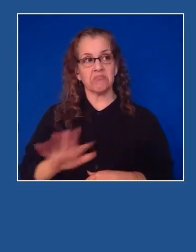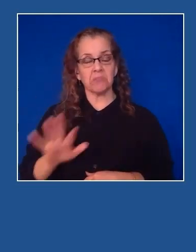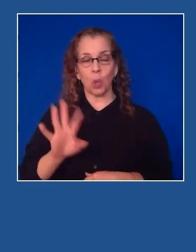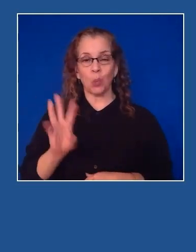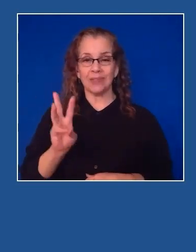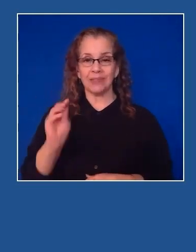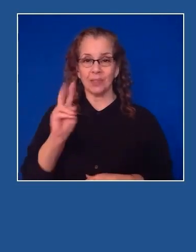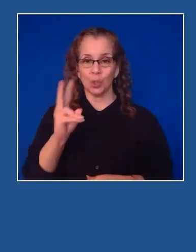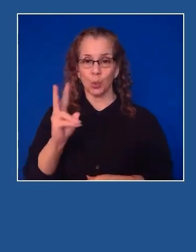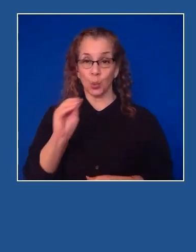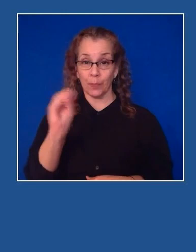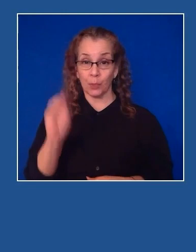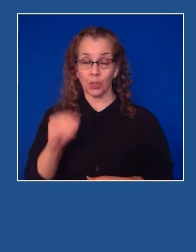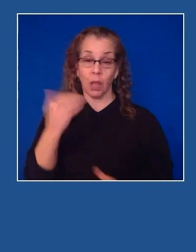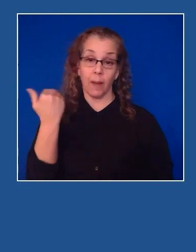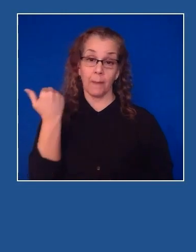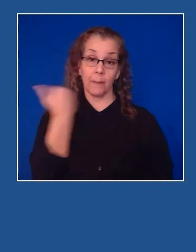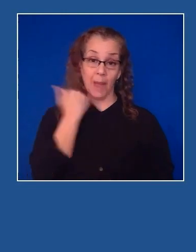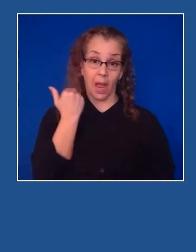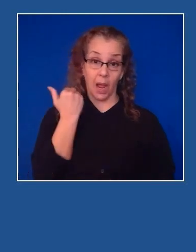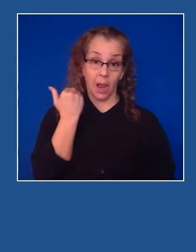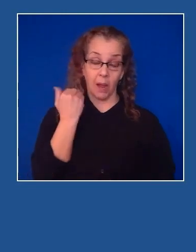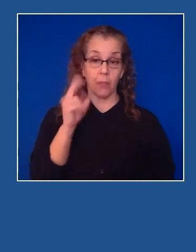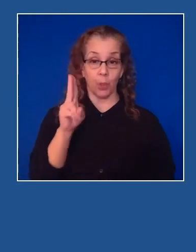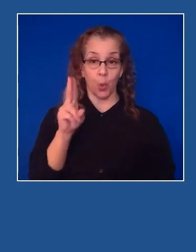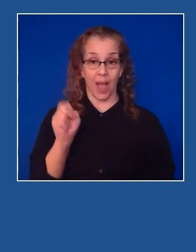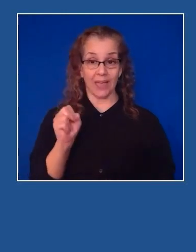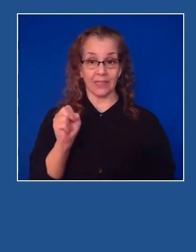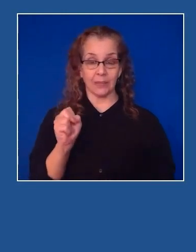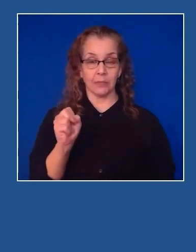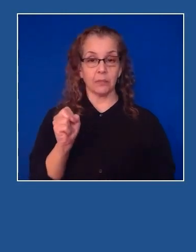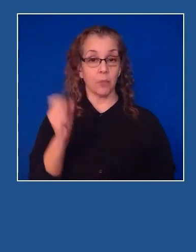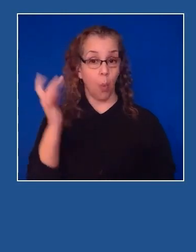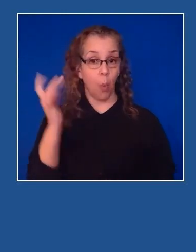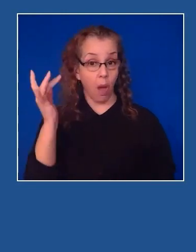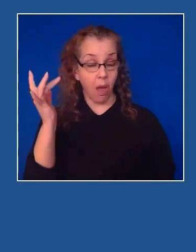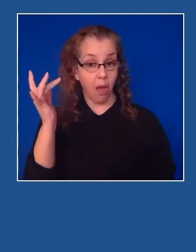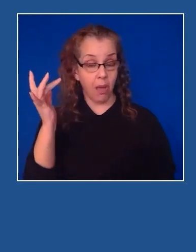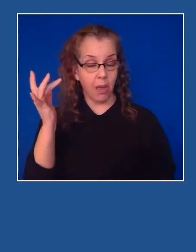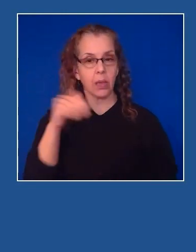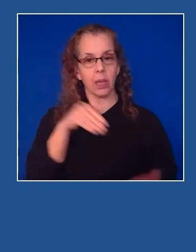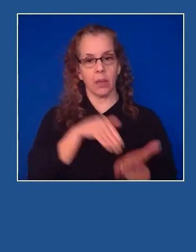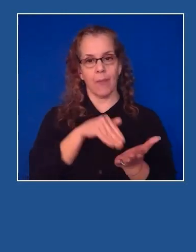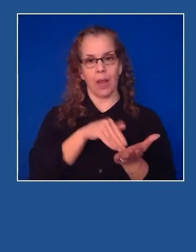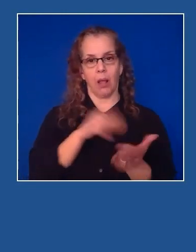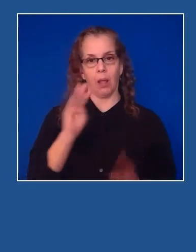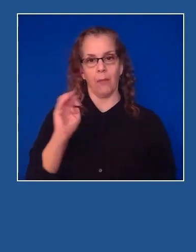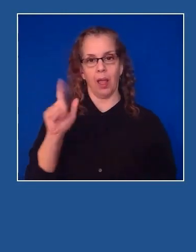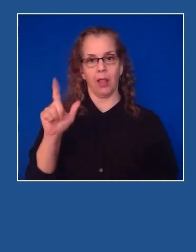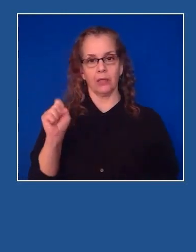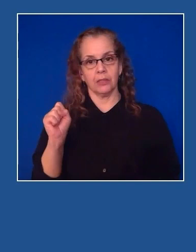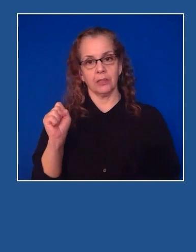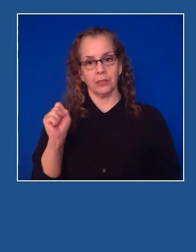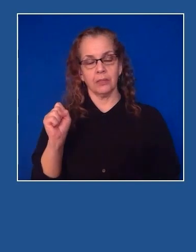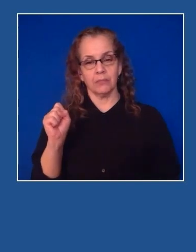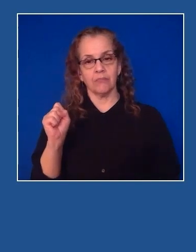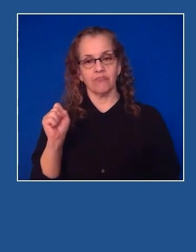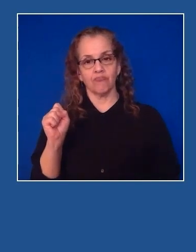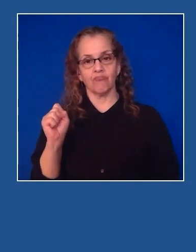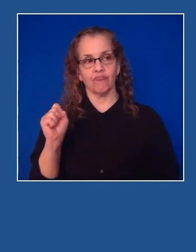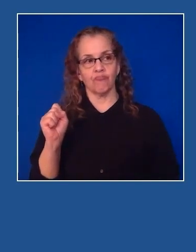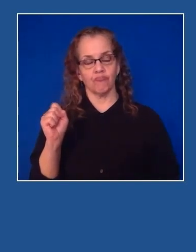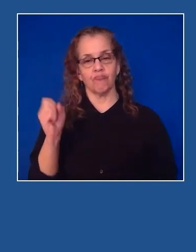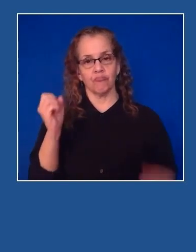of bankruptcies in the United States are a result of medical bills, a very significant proportion of